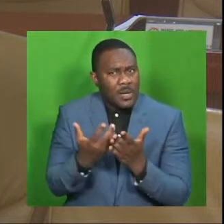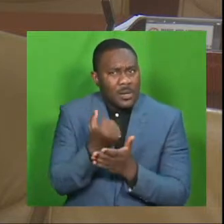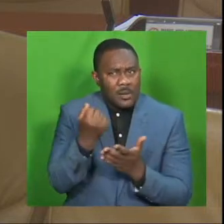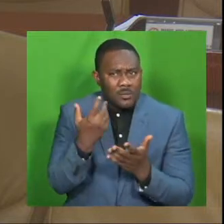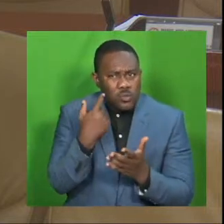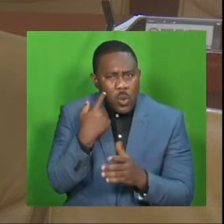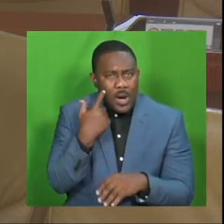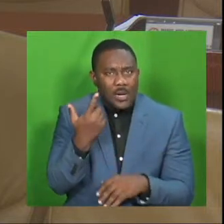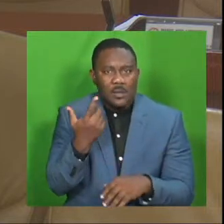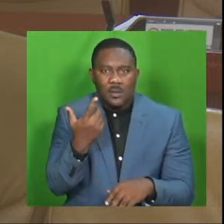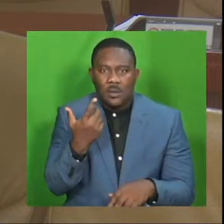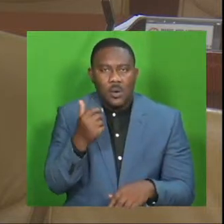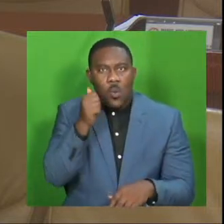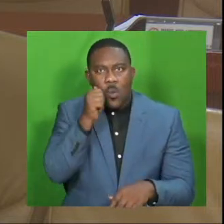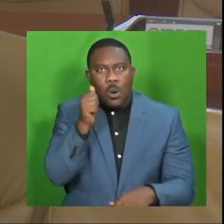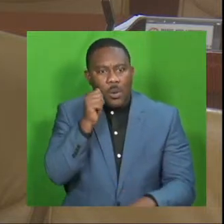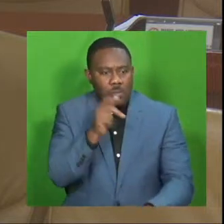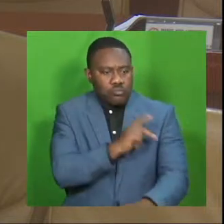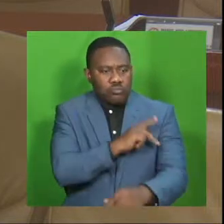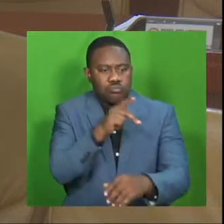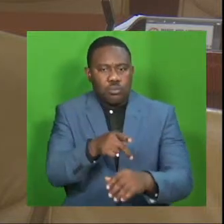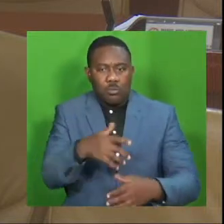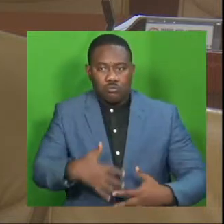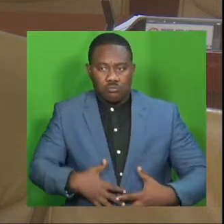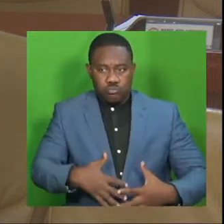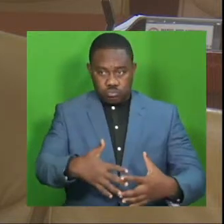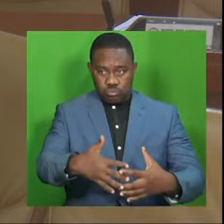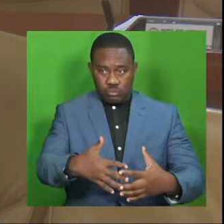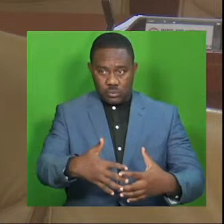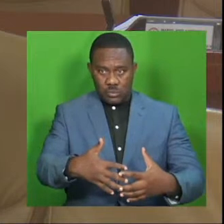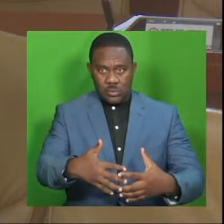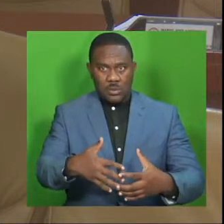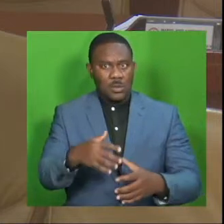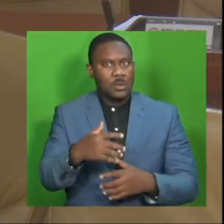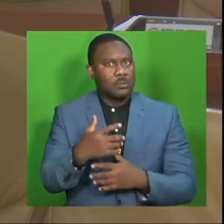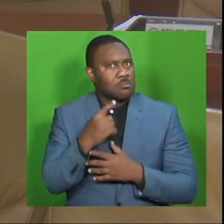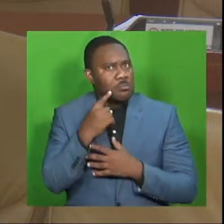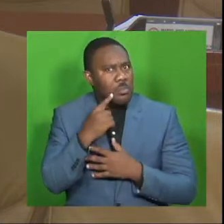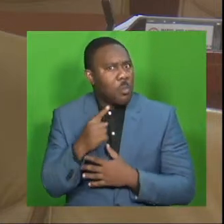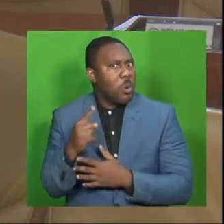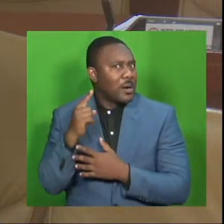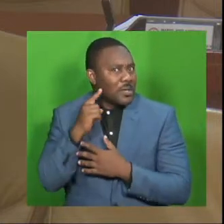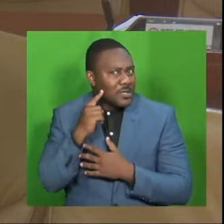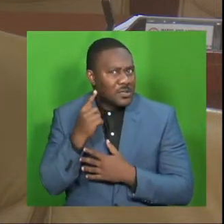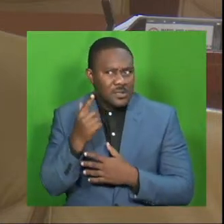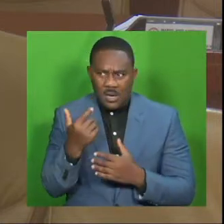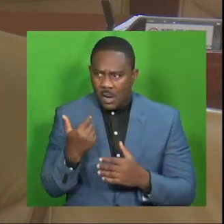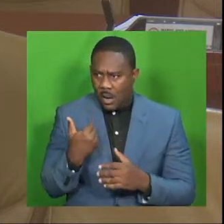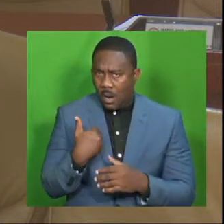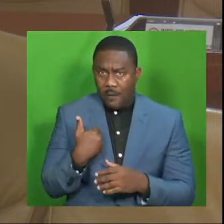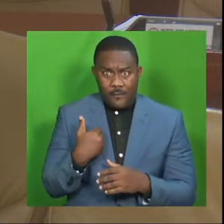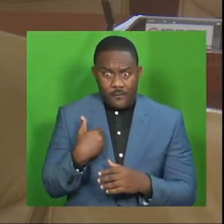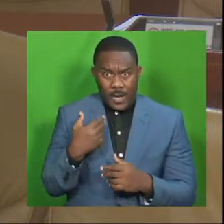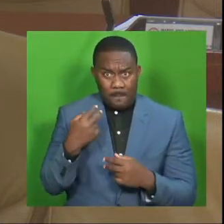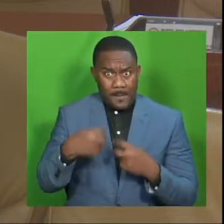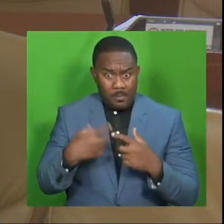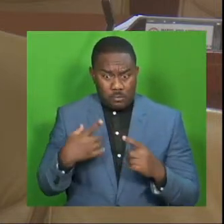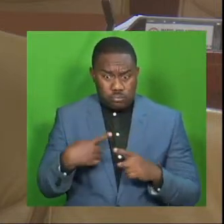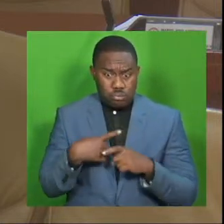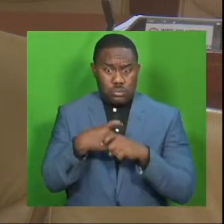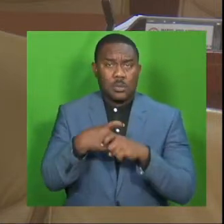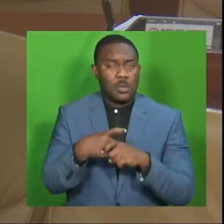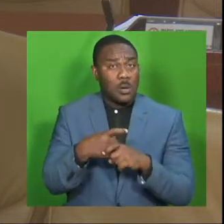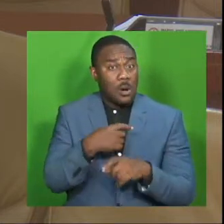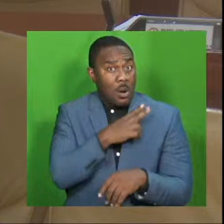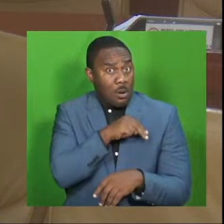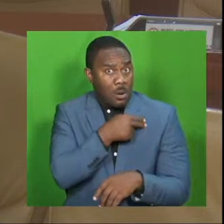pregnant woman who was deaf that had a complication, went to the hospital, and